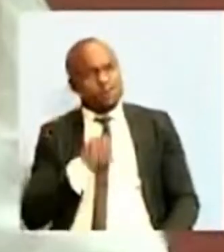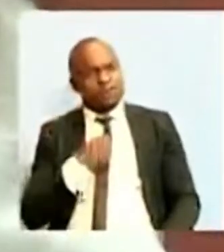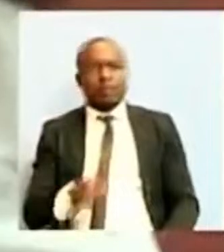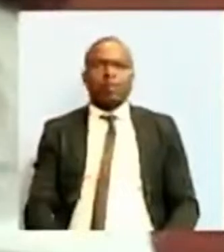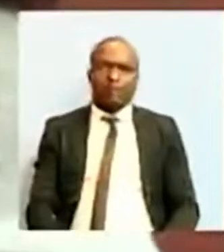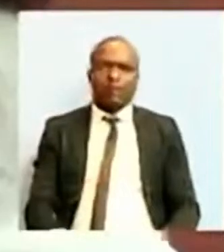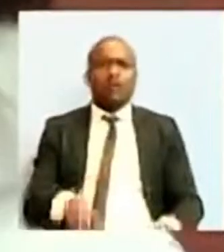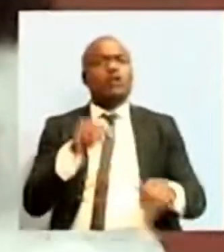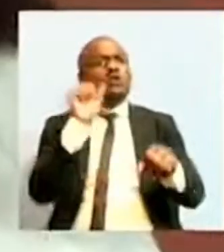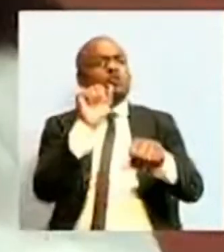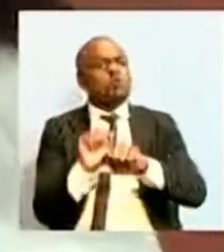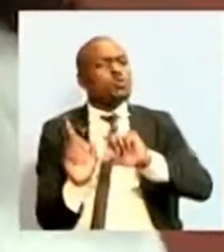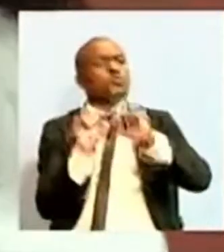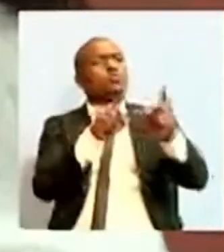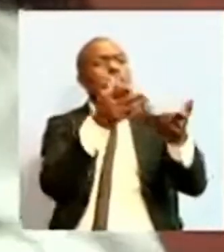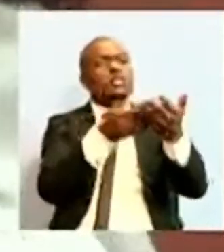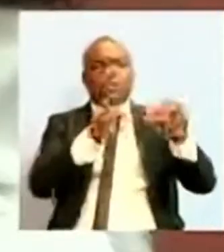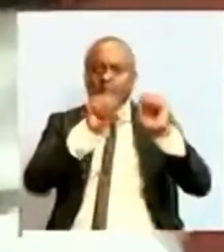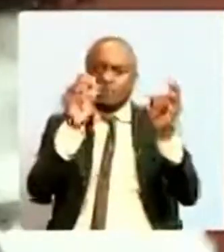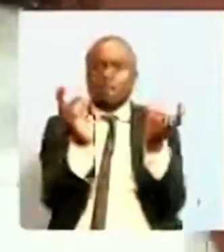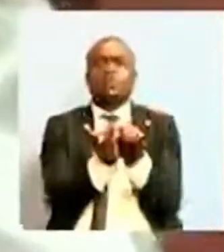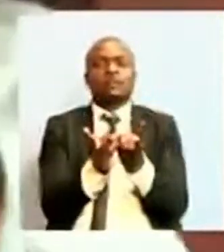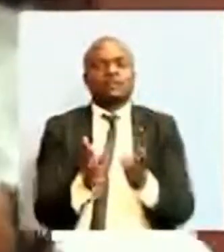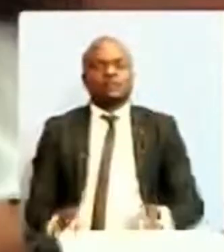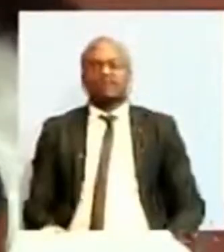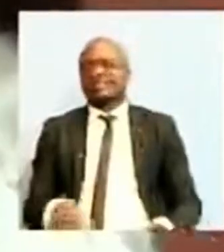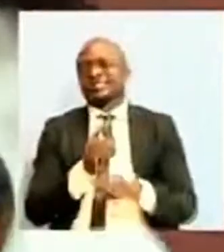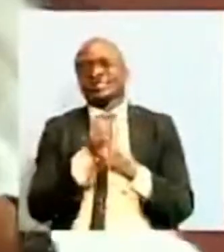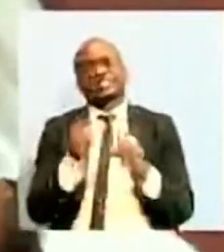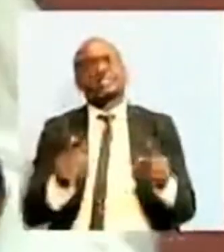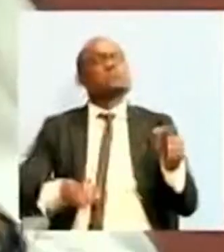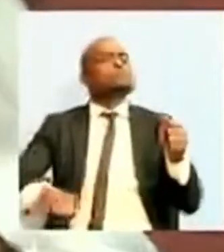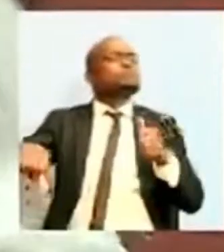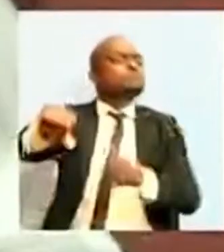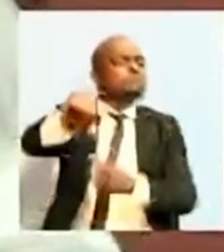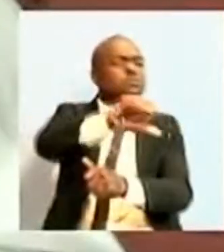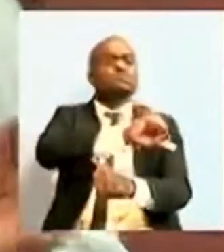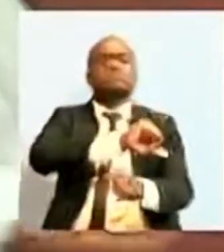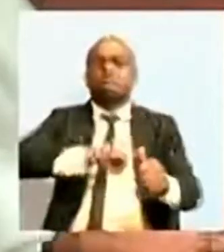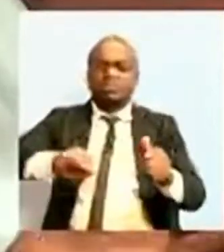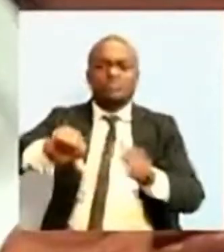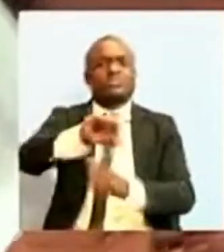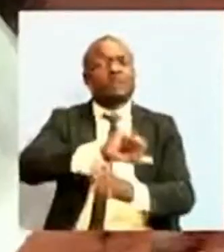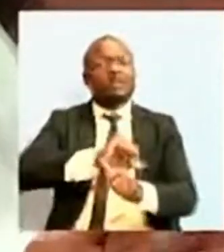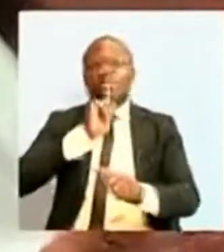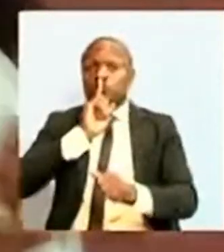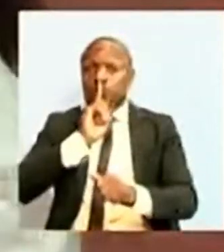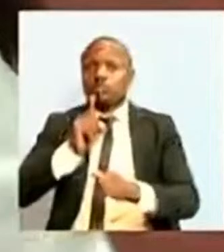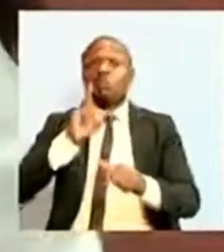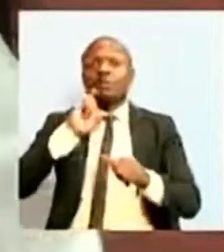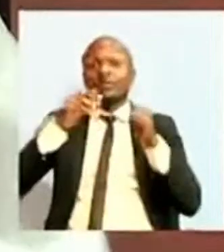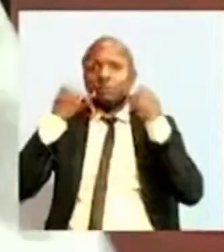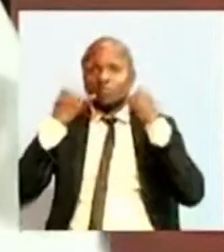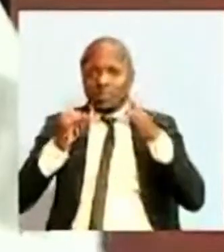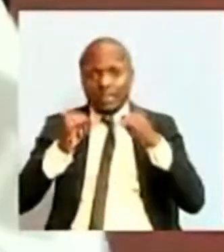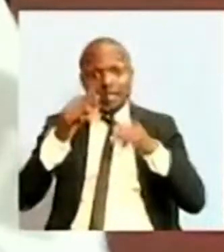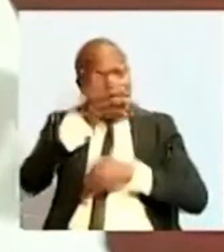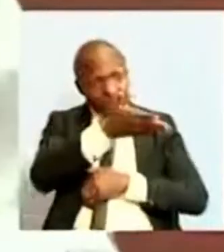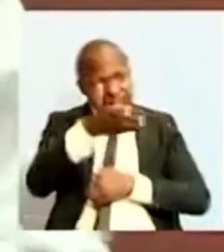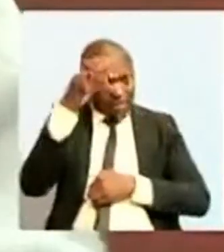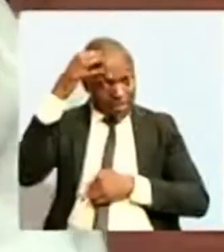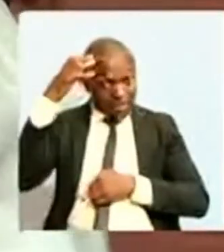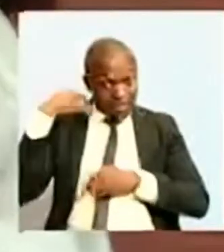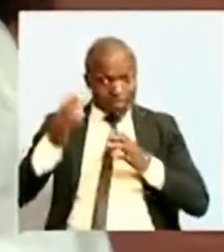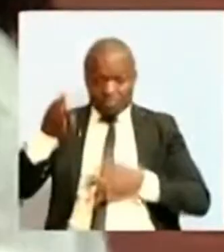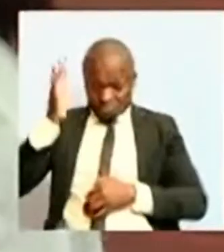we went for this workshop. So it just goes round and round and round. And truth be told, it's our officers